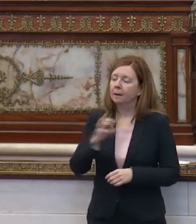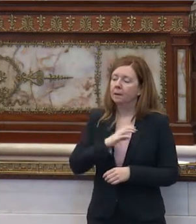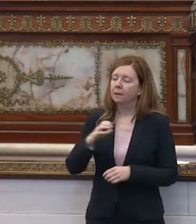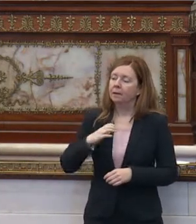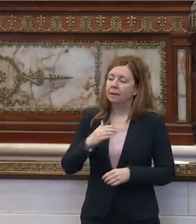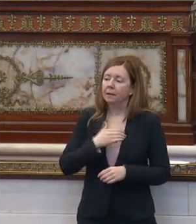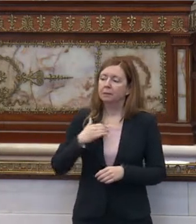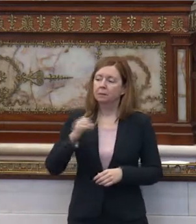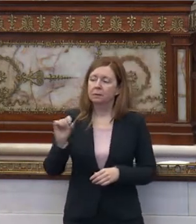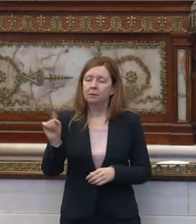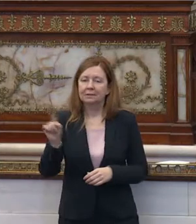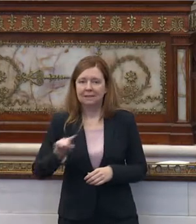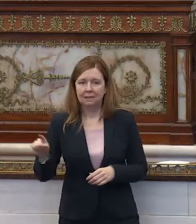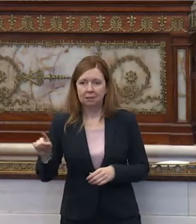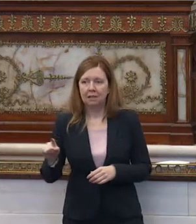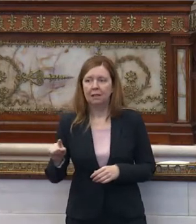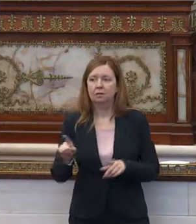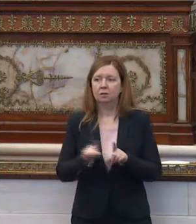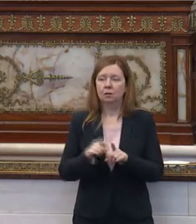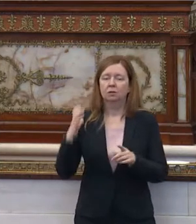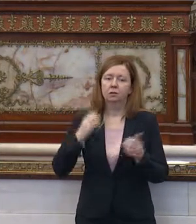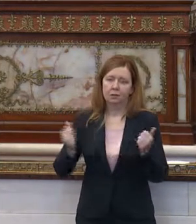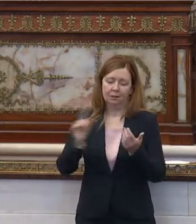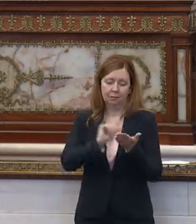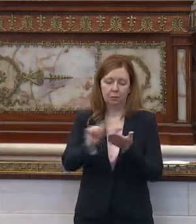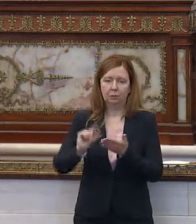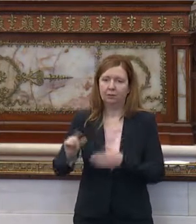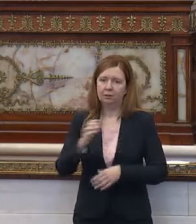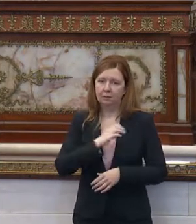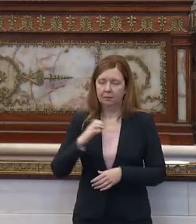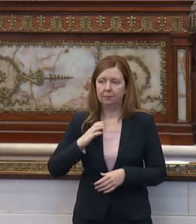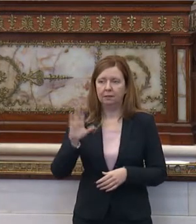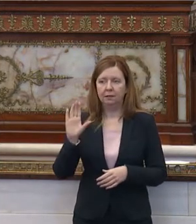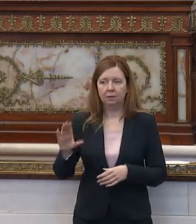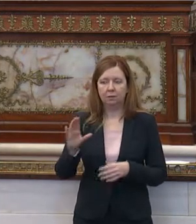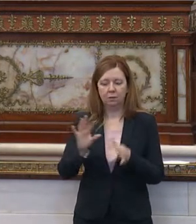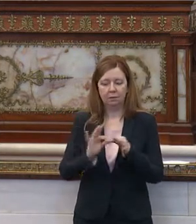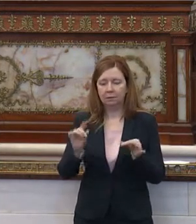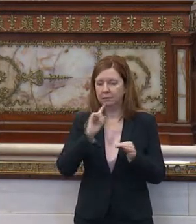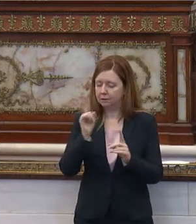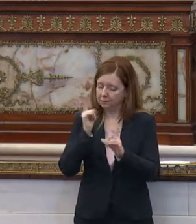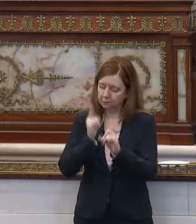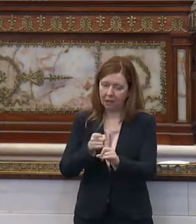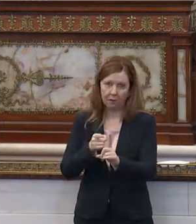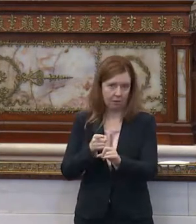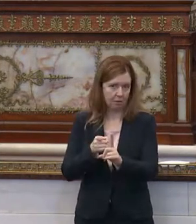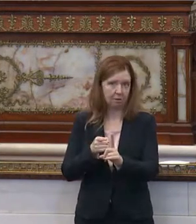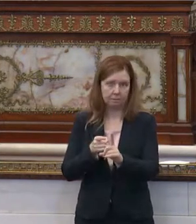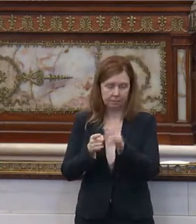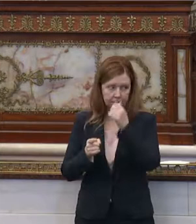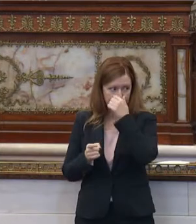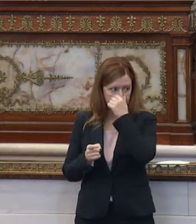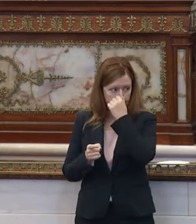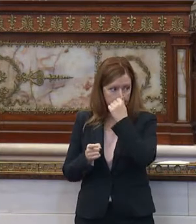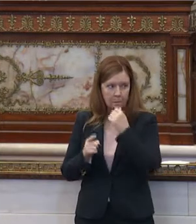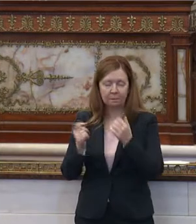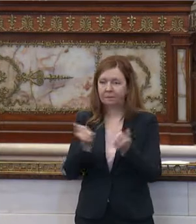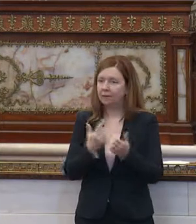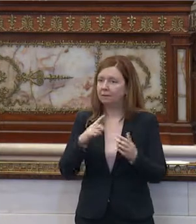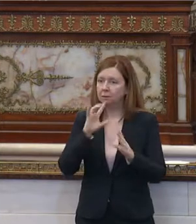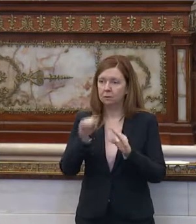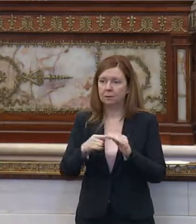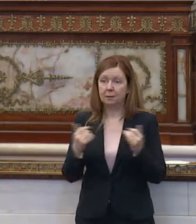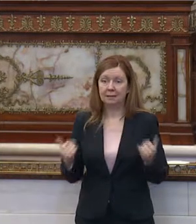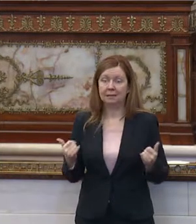Councilmember Sanchez, also Chair of the Appropriations Committee. Your statement is very spot on, considering all of the things we've talked about